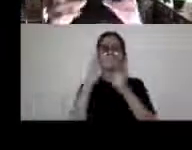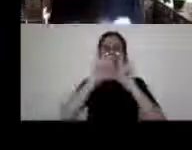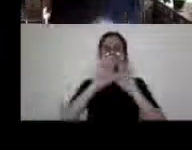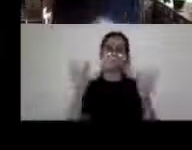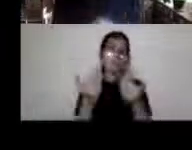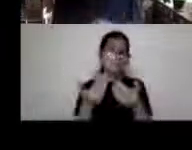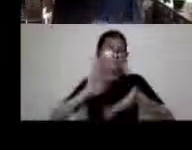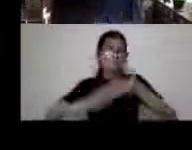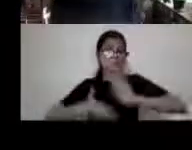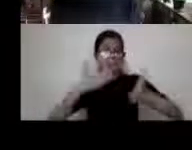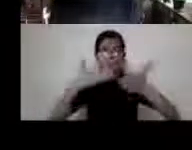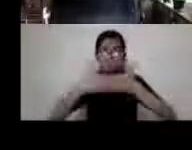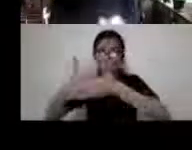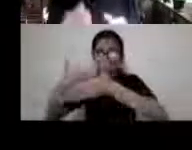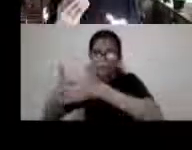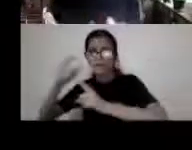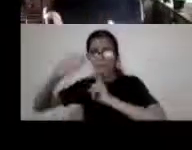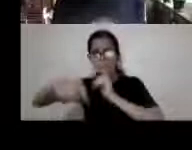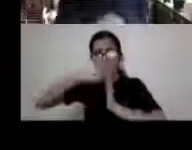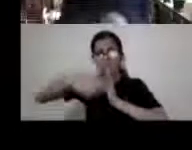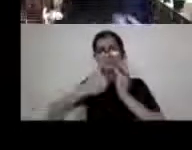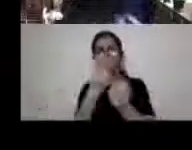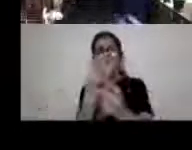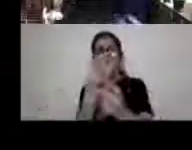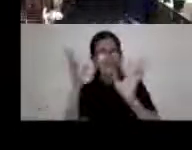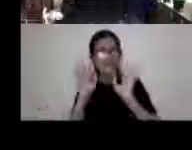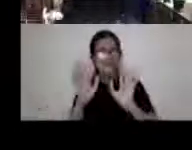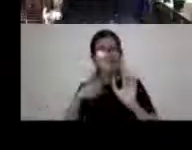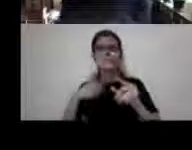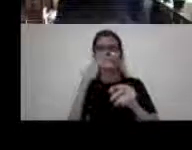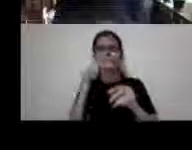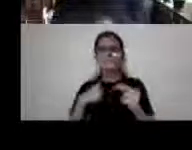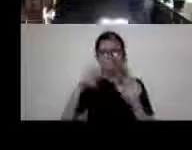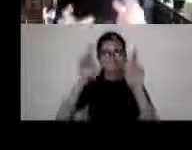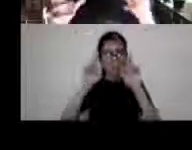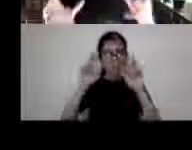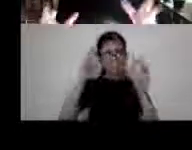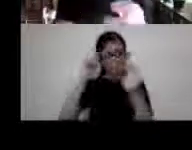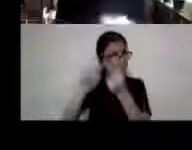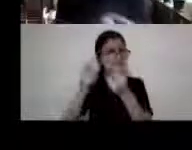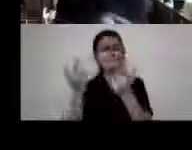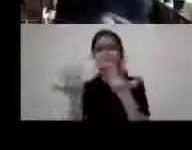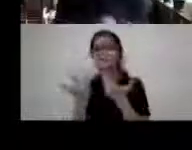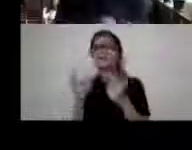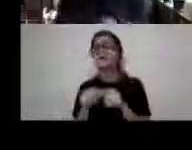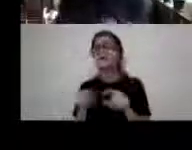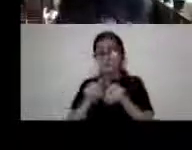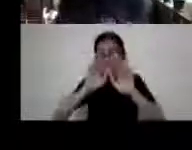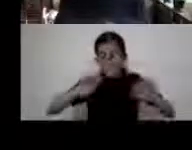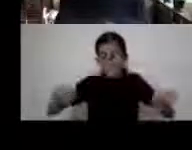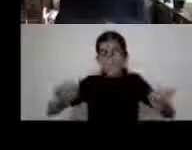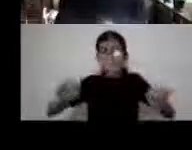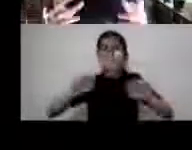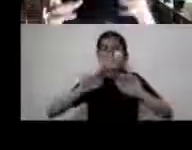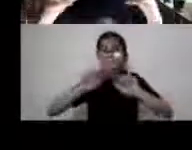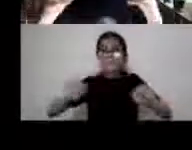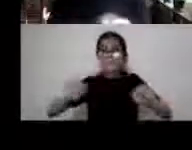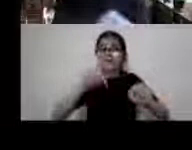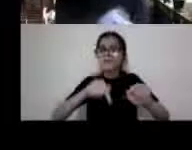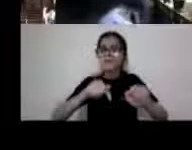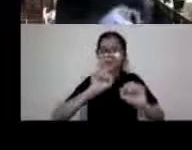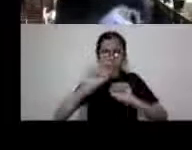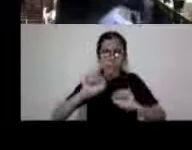challenge in this project, because we had to ensure from the very first day that those kids also with